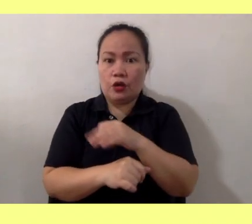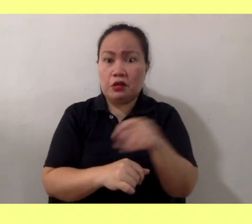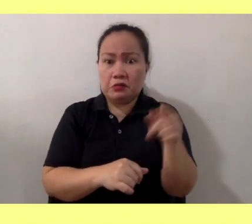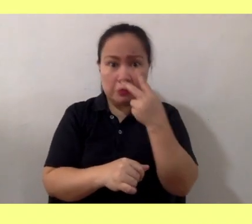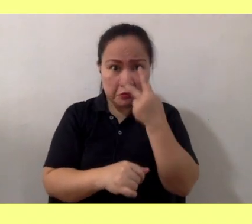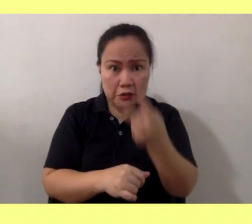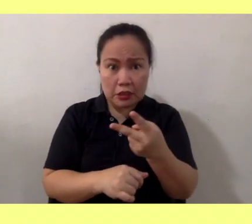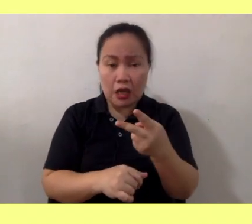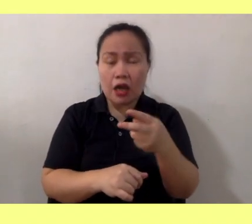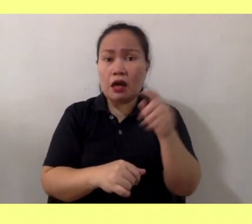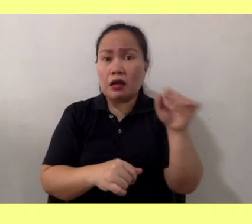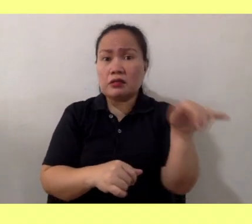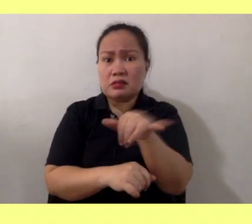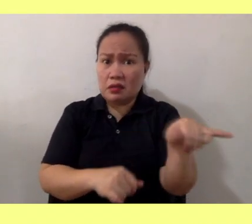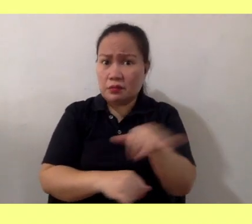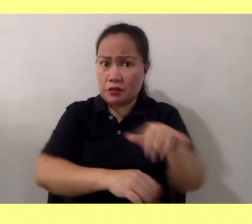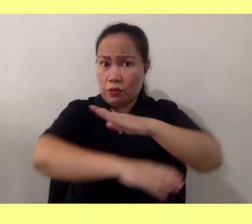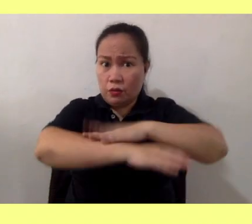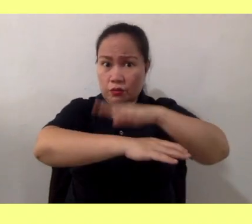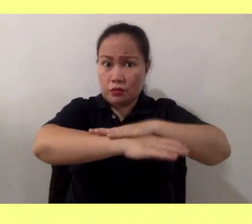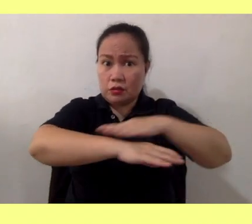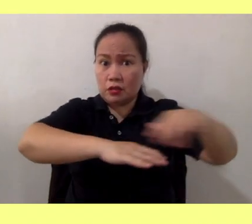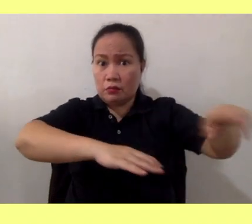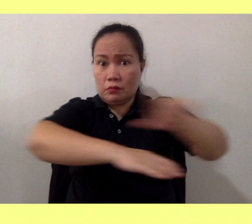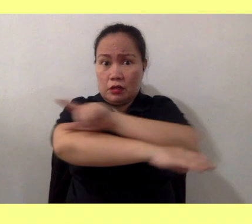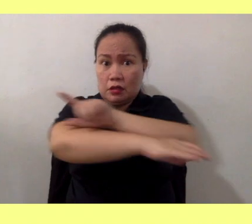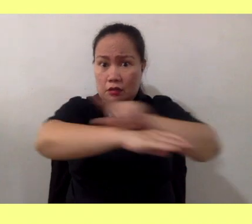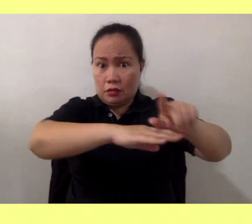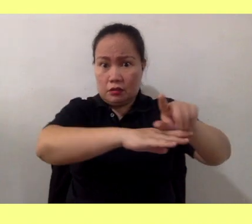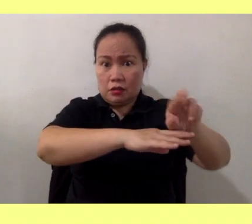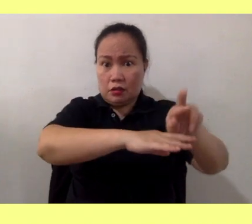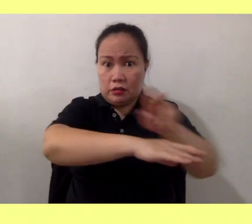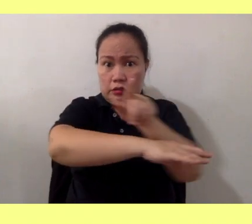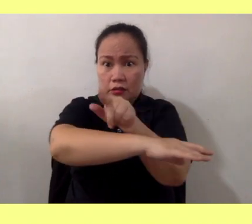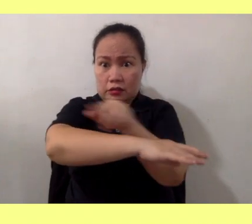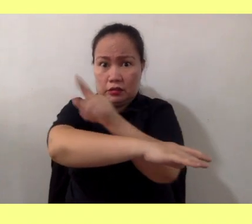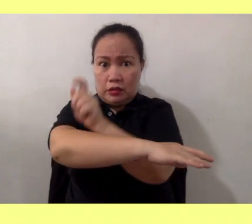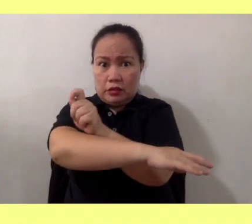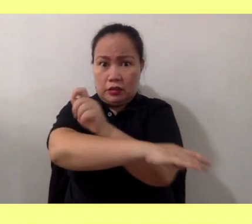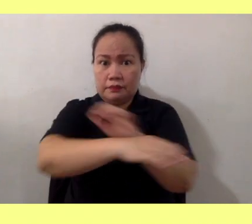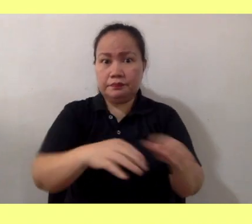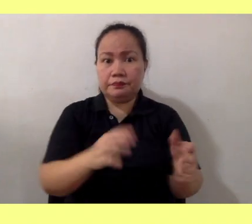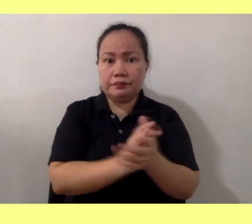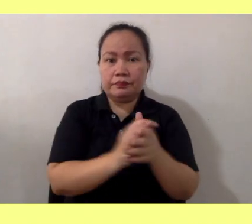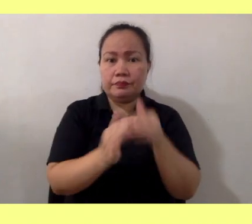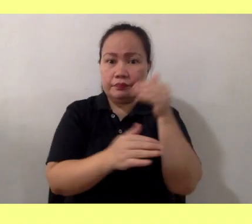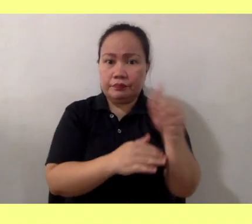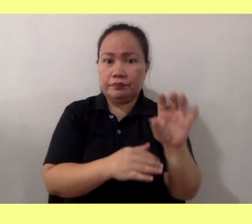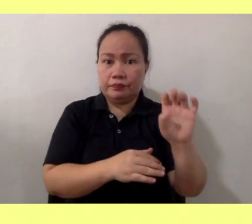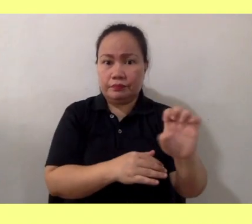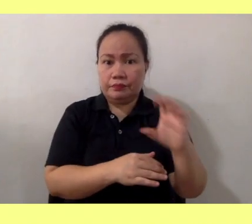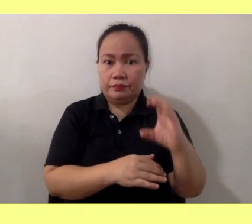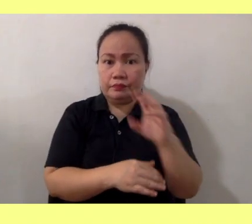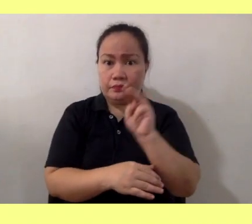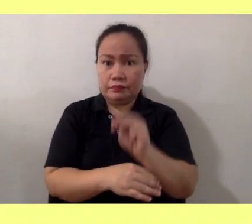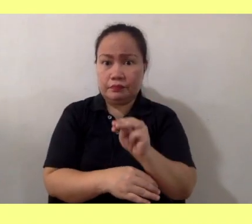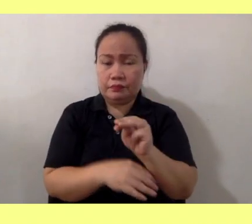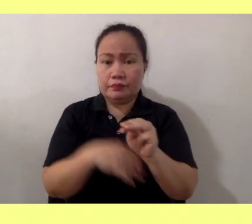line. So, this is false. Kasi, obvious naman, nasa isang line sila. Next, ECM.